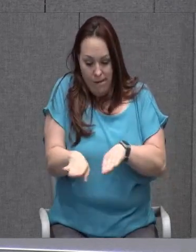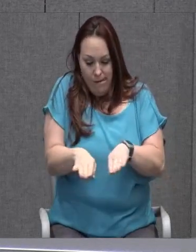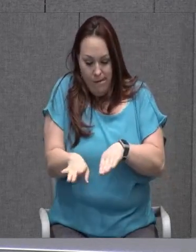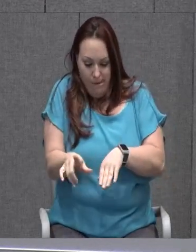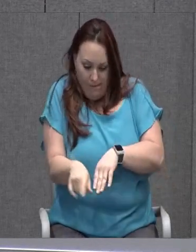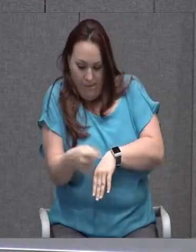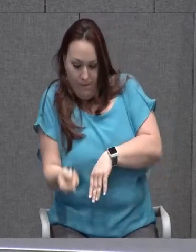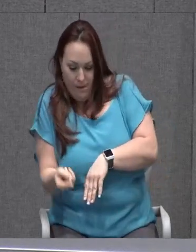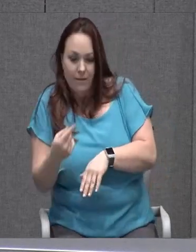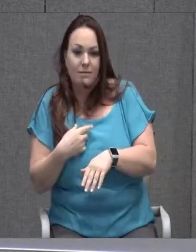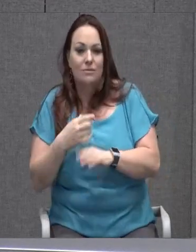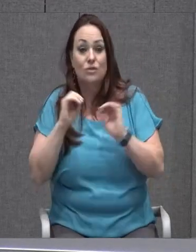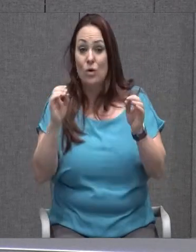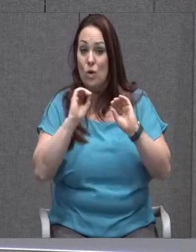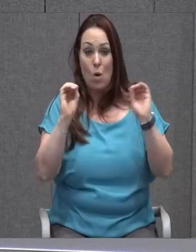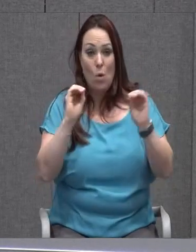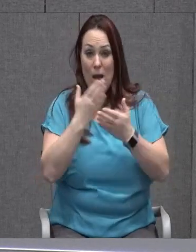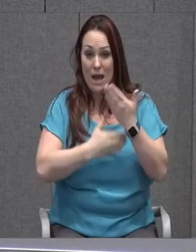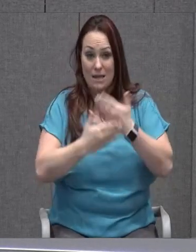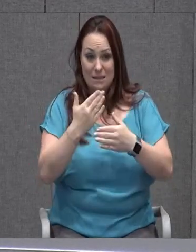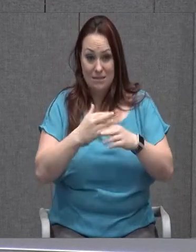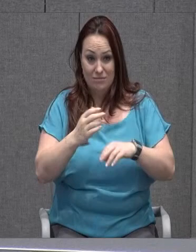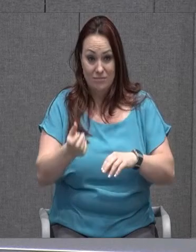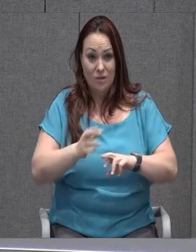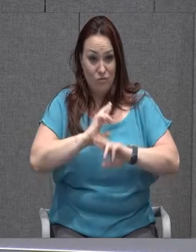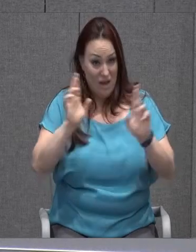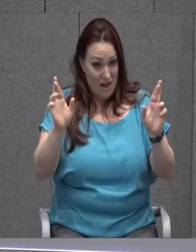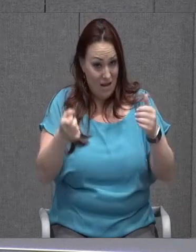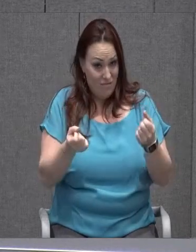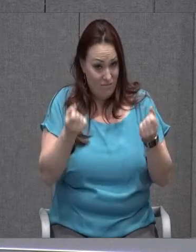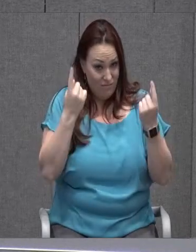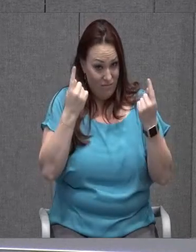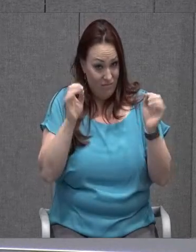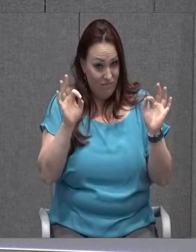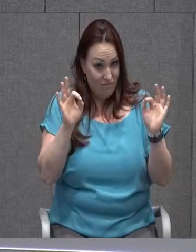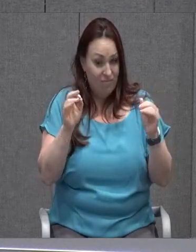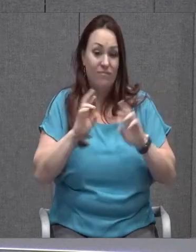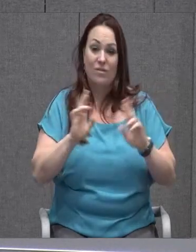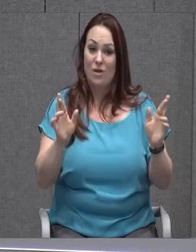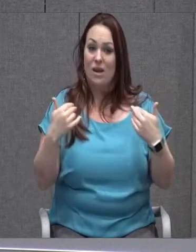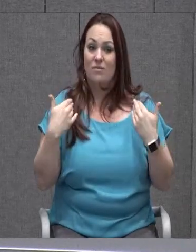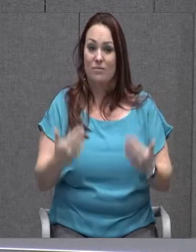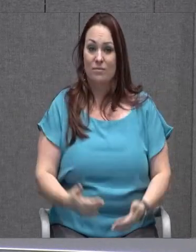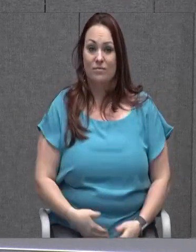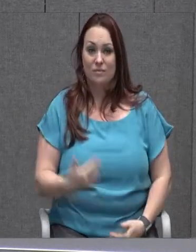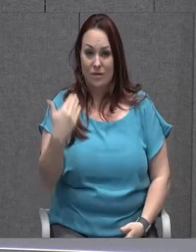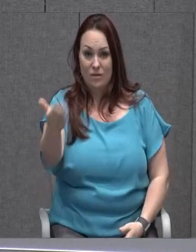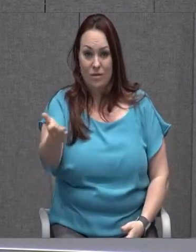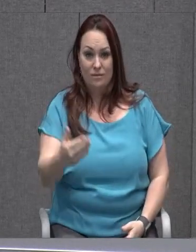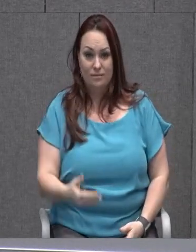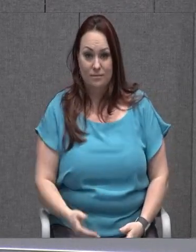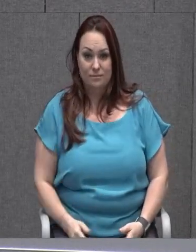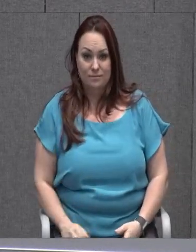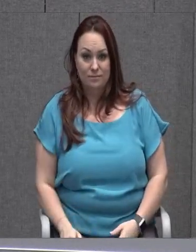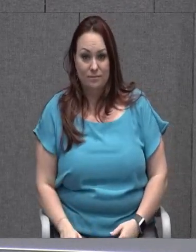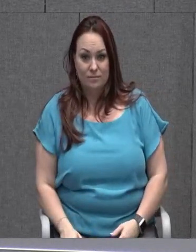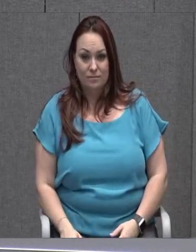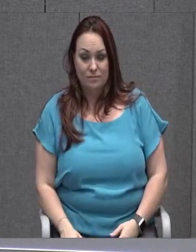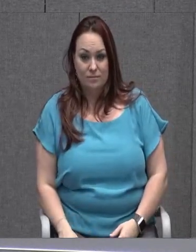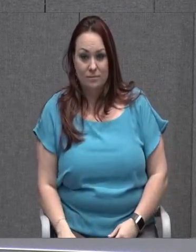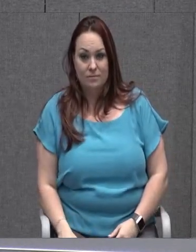no hands, nada de manos. ¿Listo, señor Anderson? I'm ready. Let's do Okay. it. Y empezamos, ya.